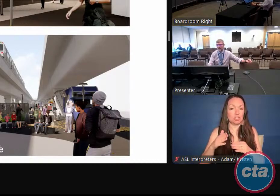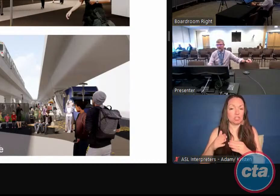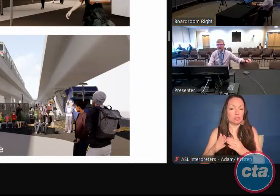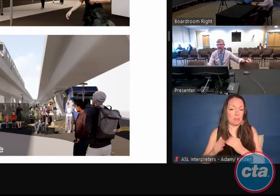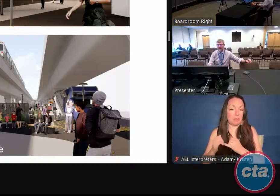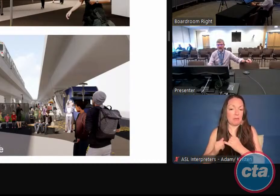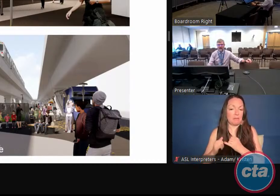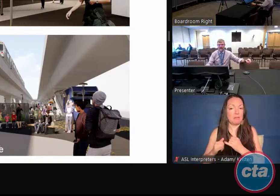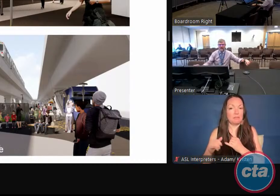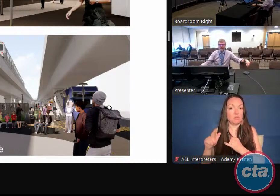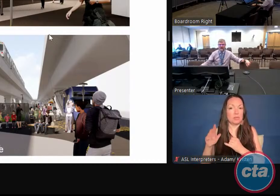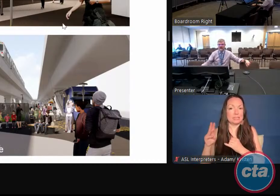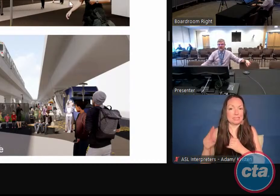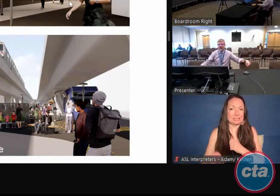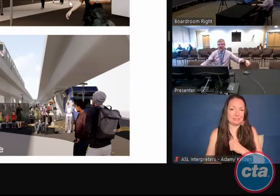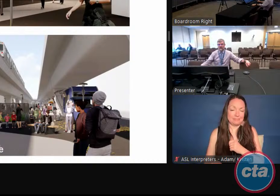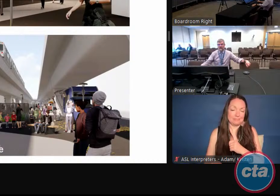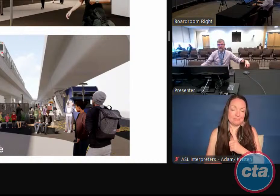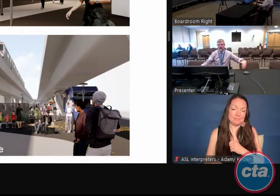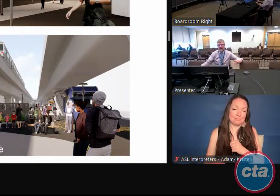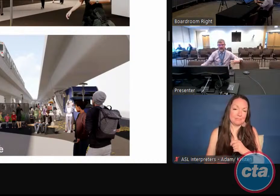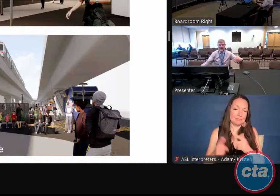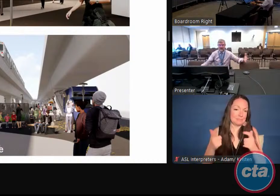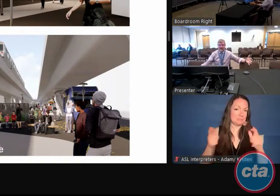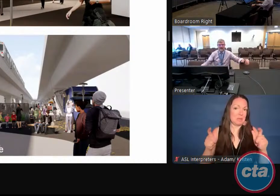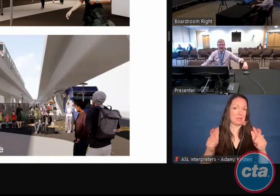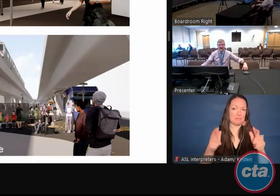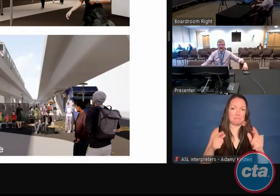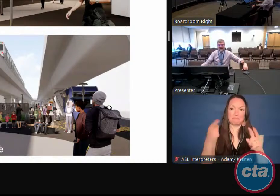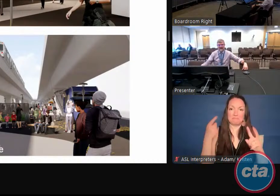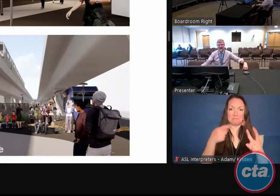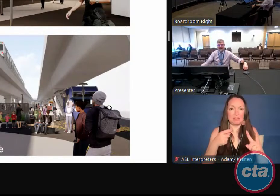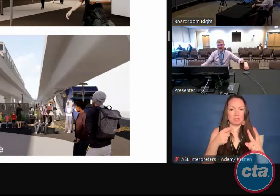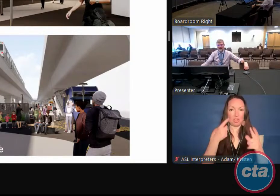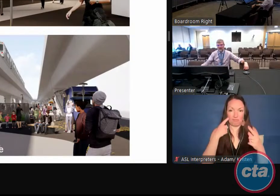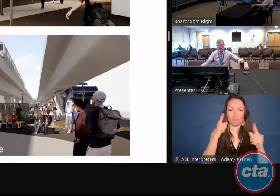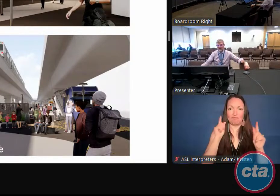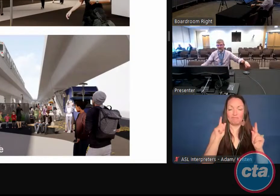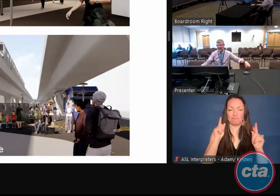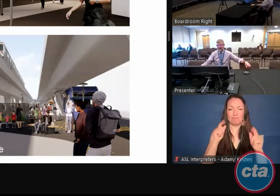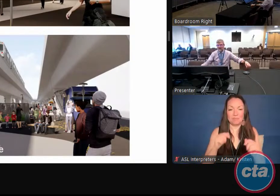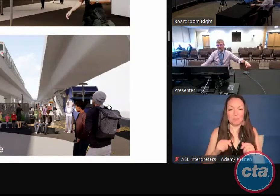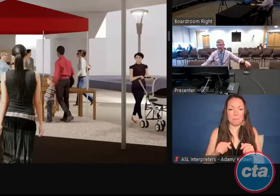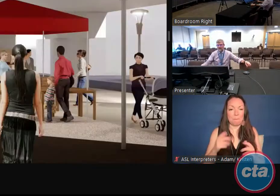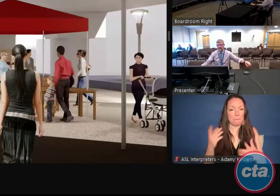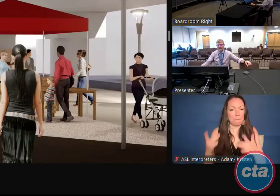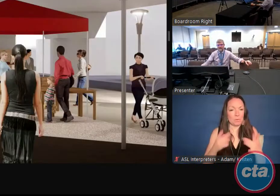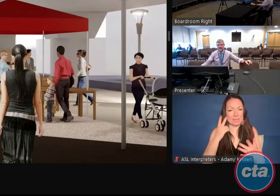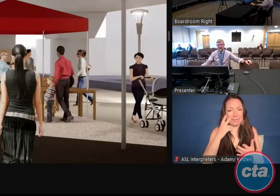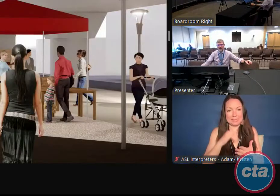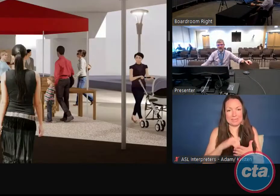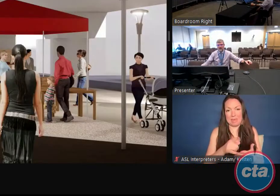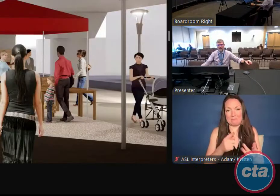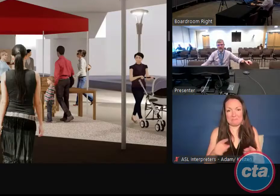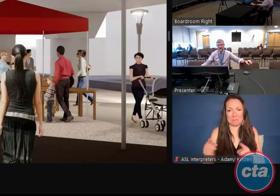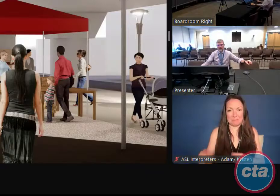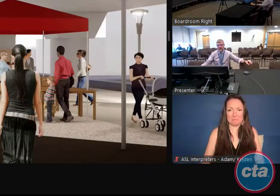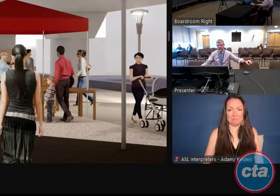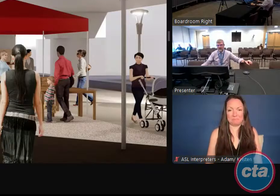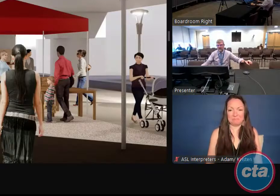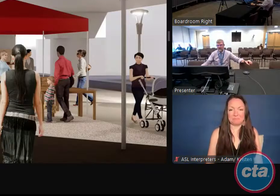pretty big, significant milestone. Again, kind of on the backside of this that we're excited to see unfold. So,